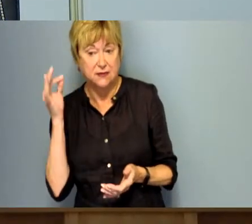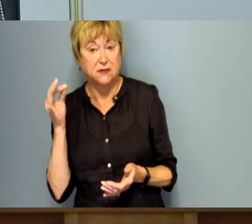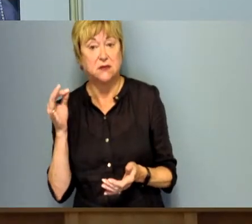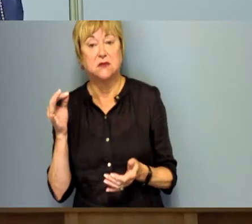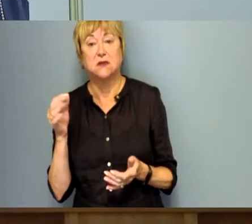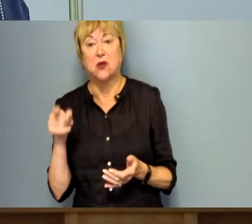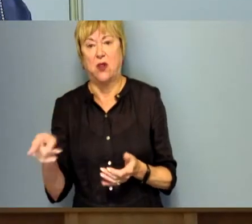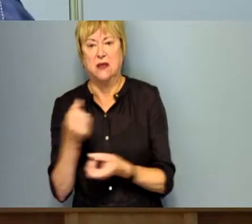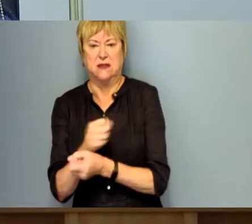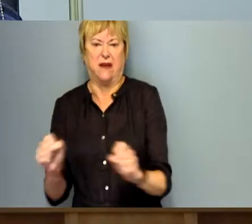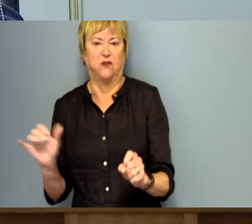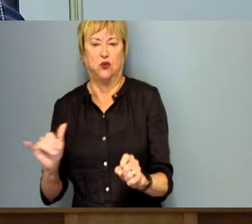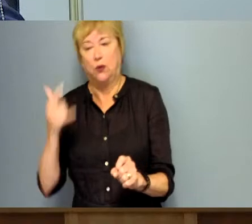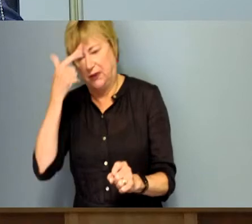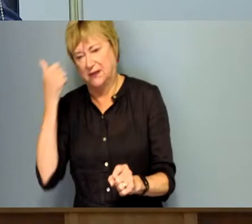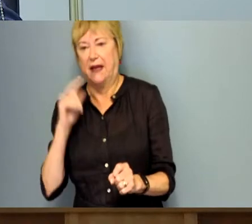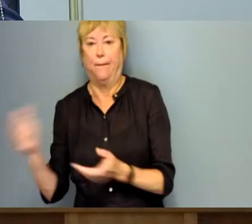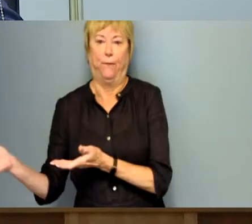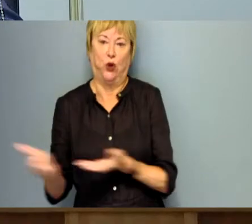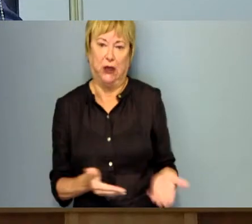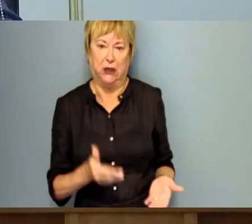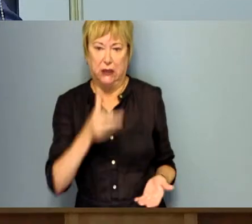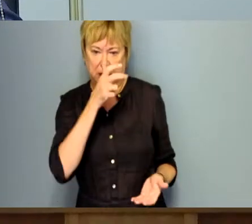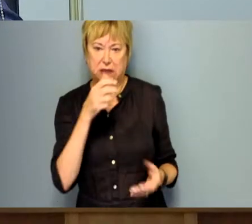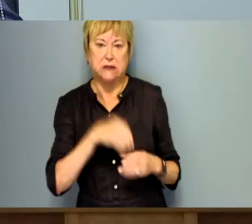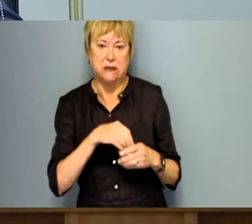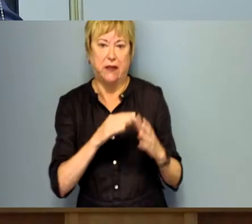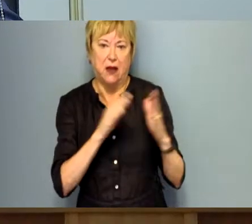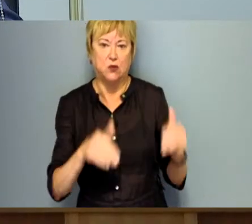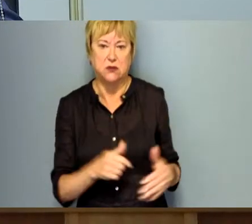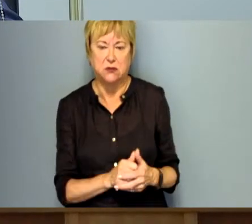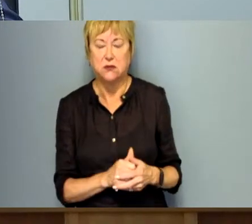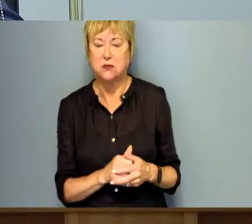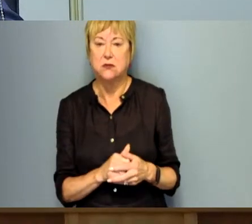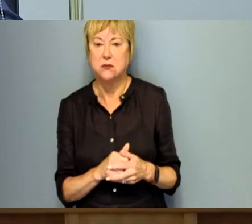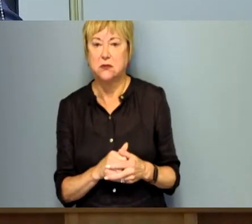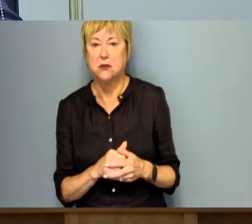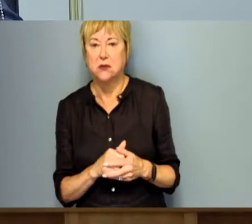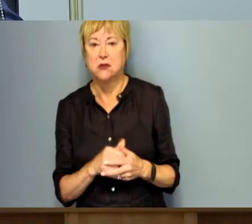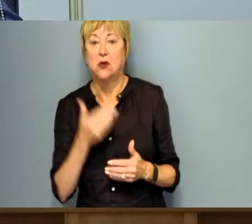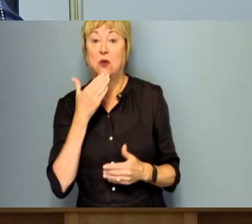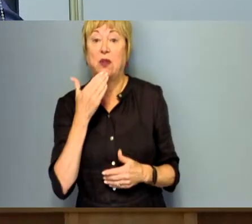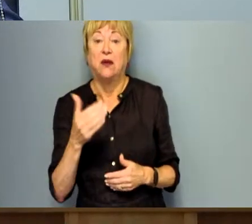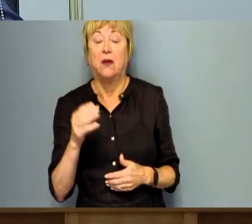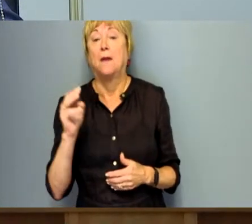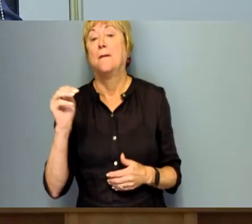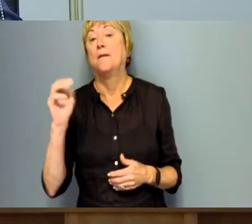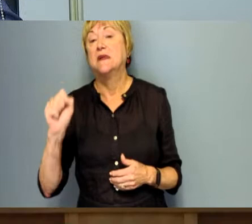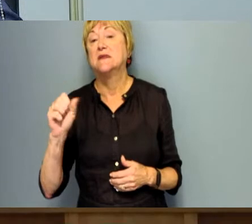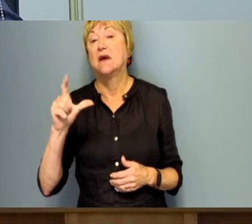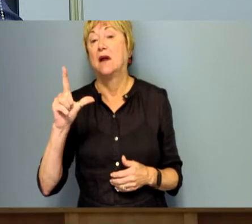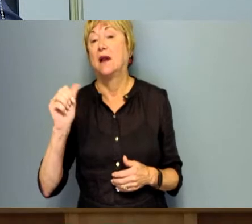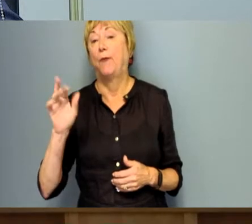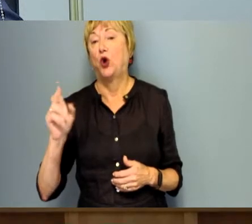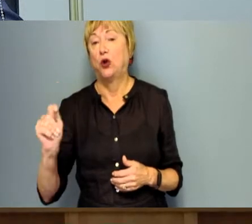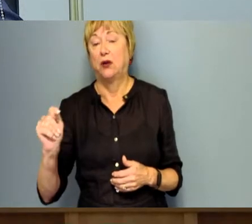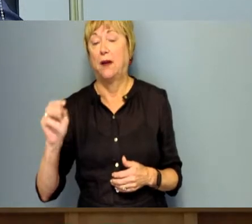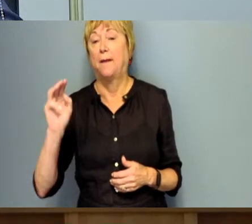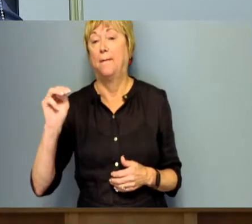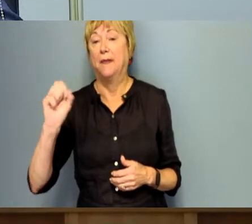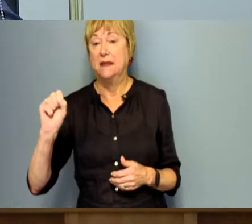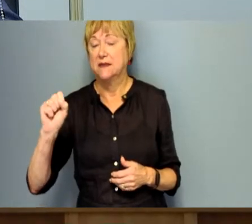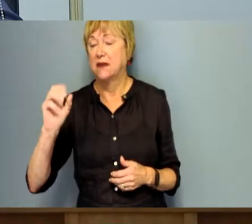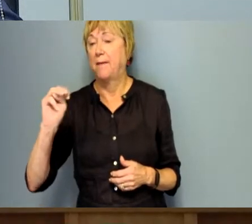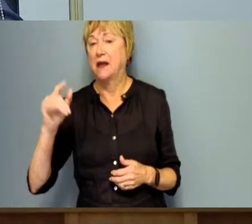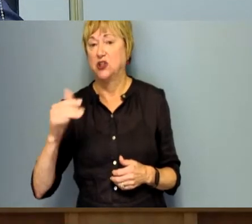safe, because they obviously bring things inside. So thank you very much to Ms. Limbert and Ms. Maggio. Appreciate you being here and all